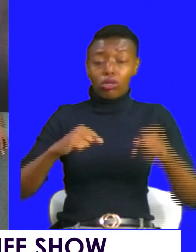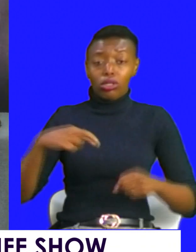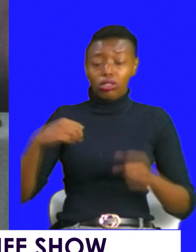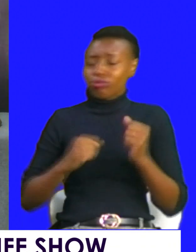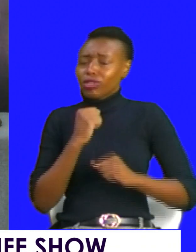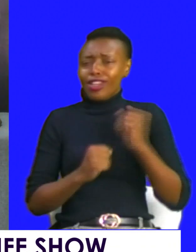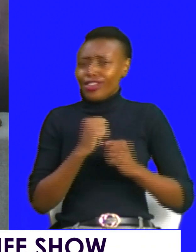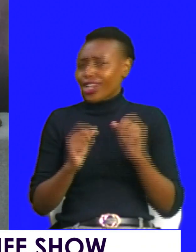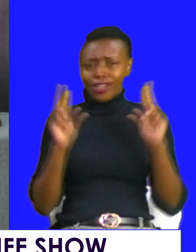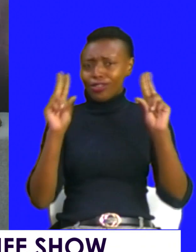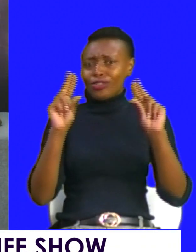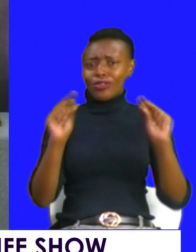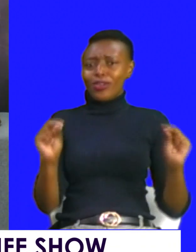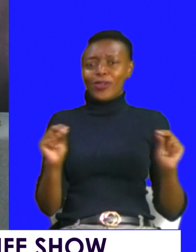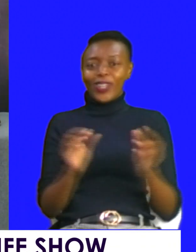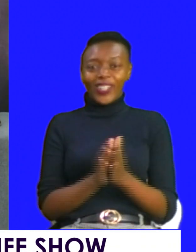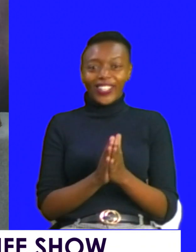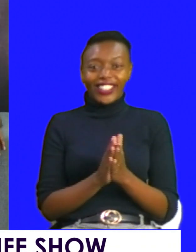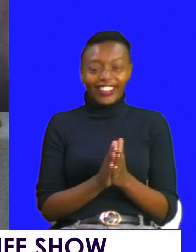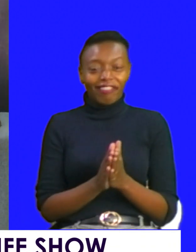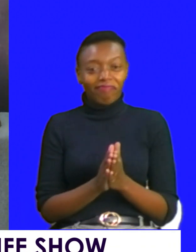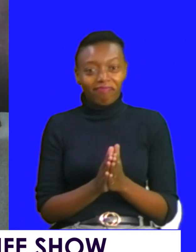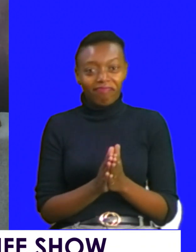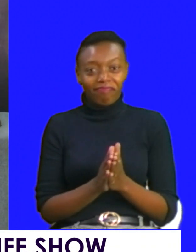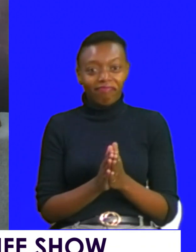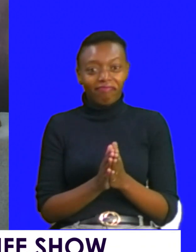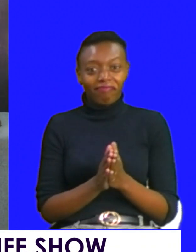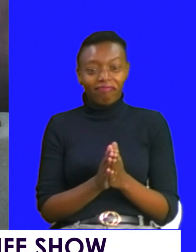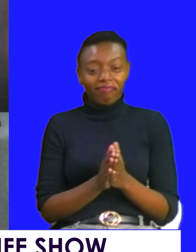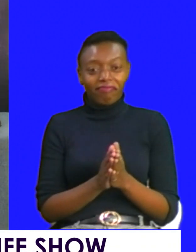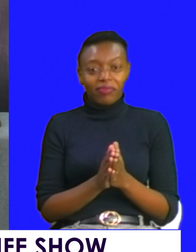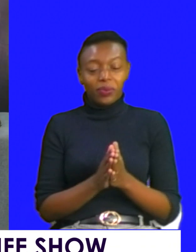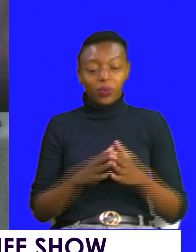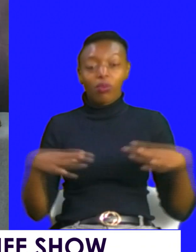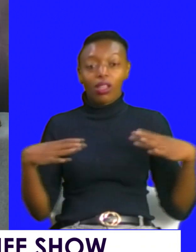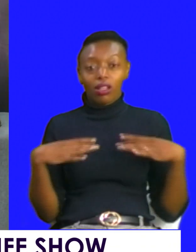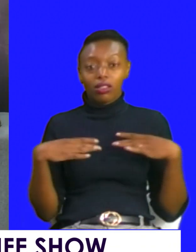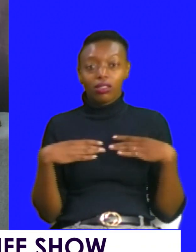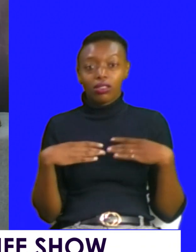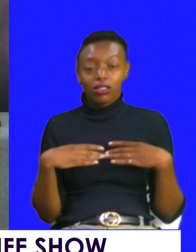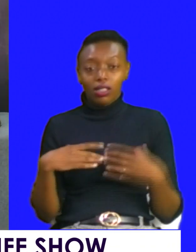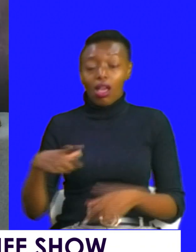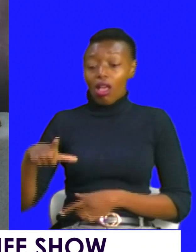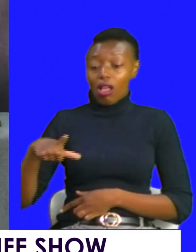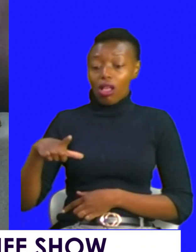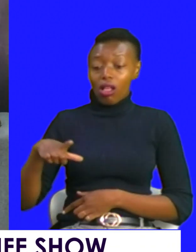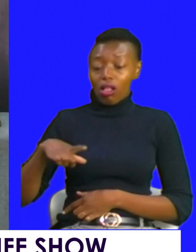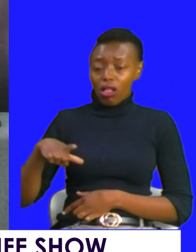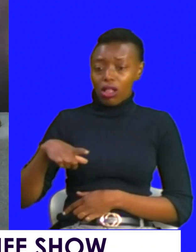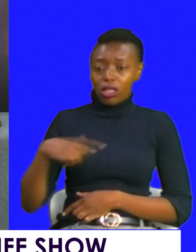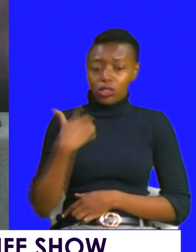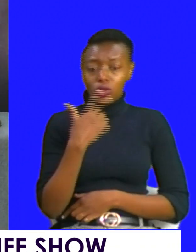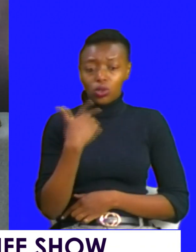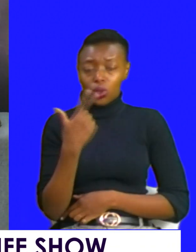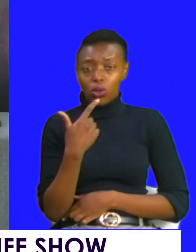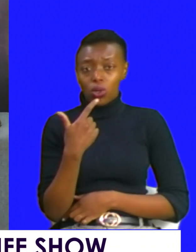don't. That reminds me. Sweating in the street. Sorry. People, girls who have gone to, is it Kenya High